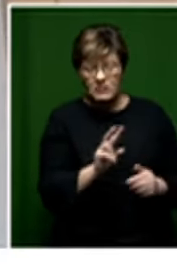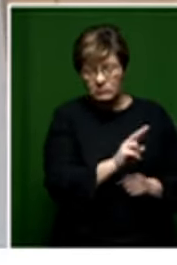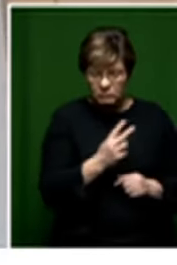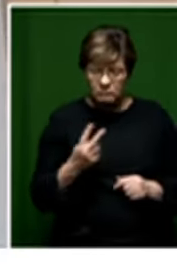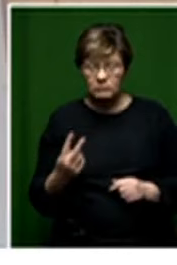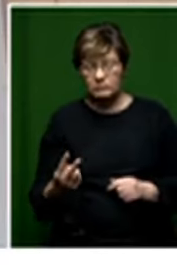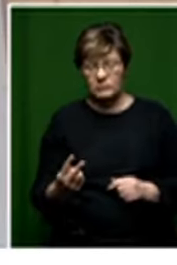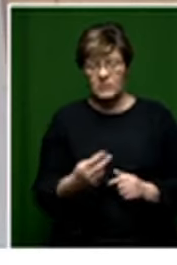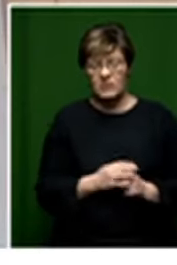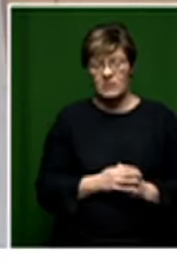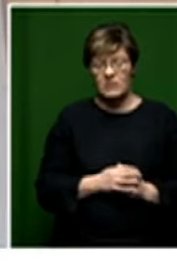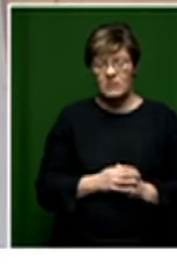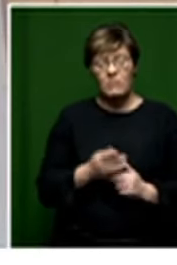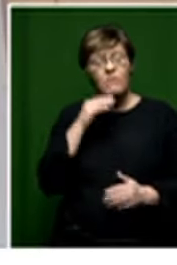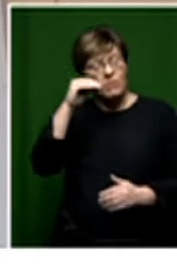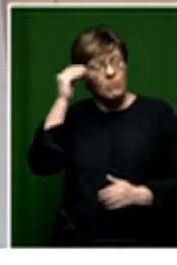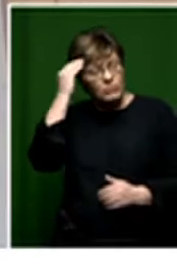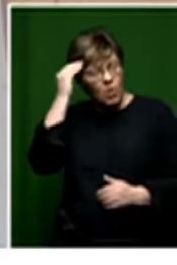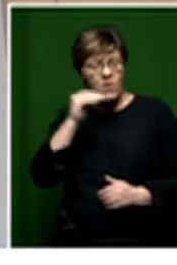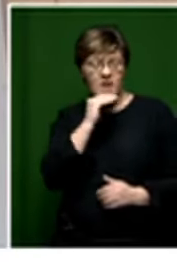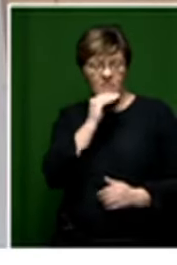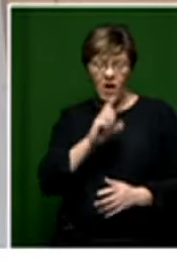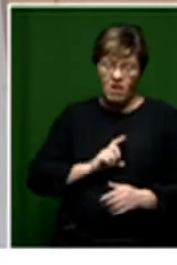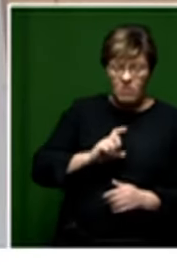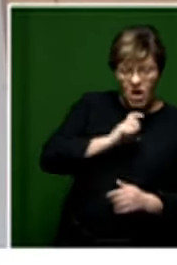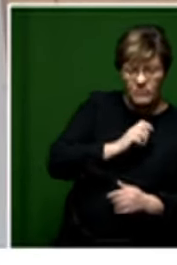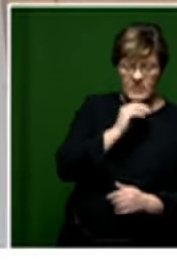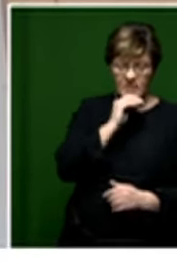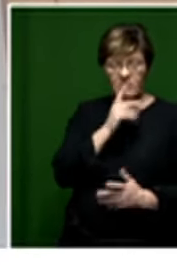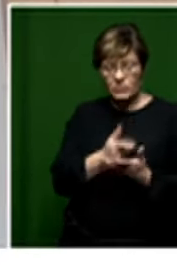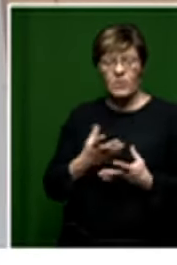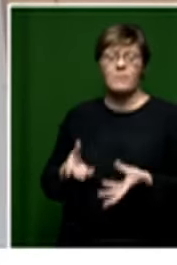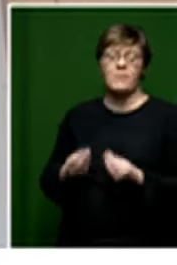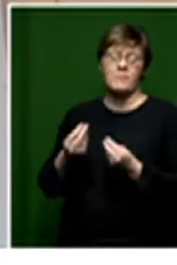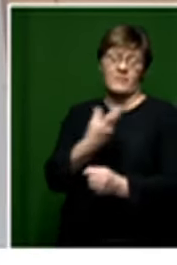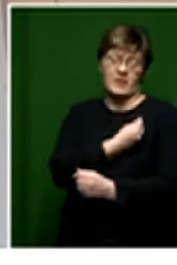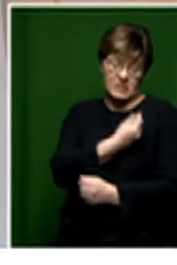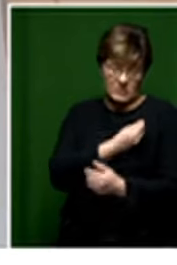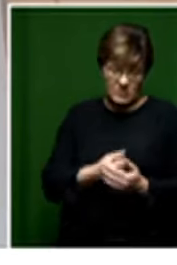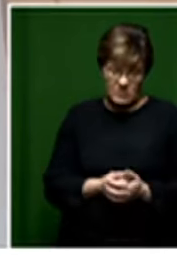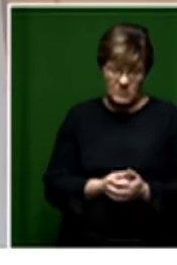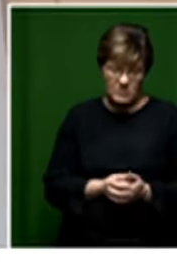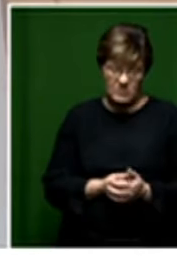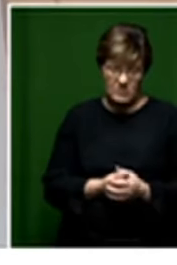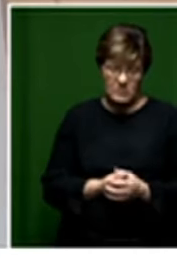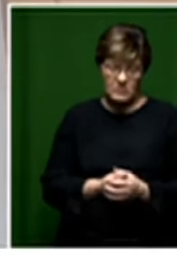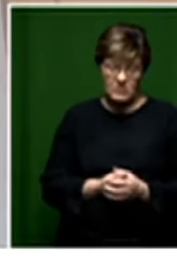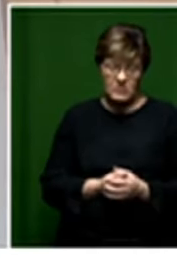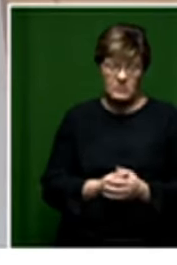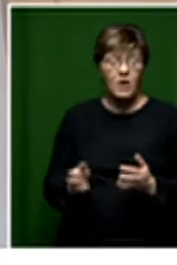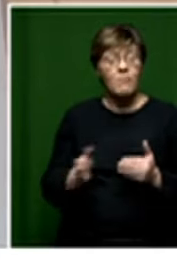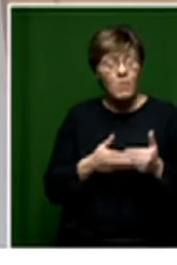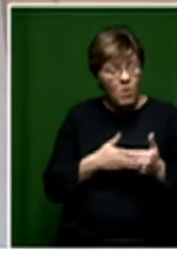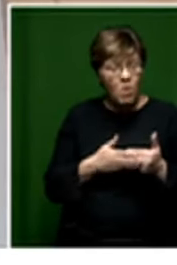of, I now know enough, I feel confident enough to come forward and get the vaccination. So I think it's always more and